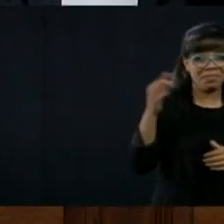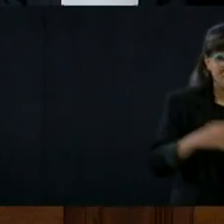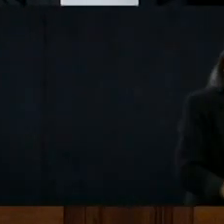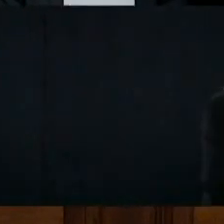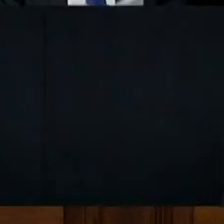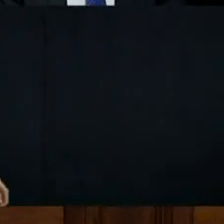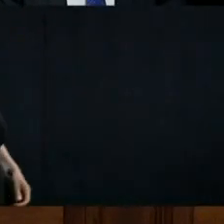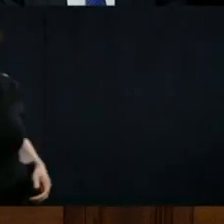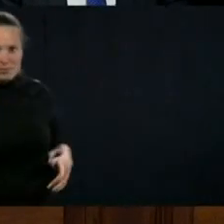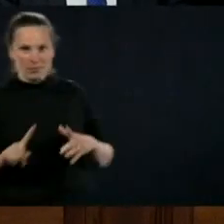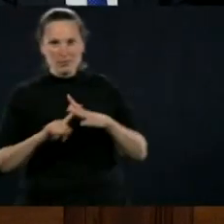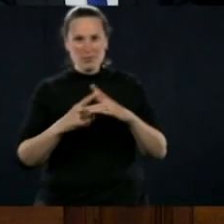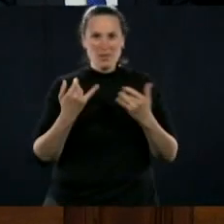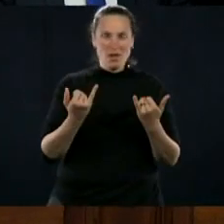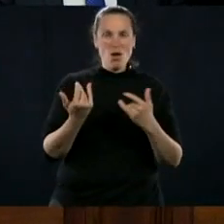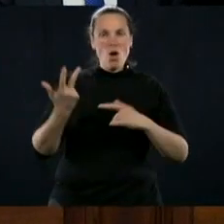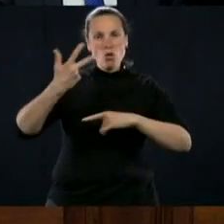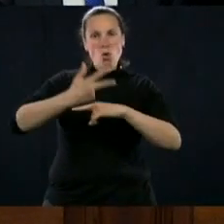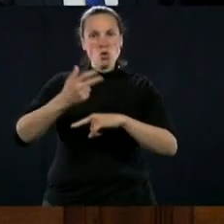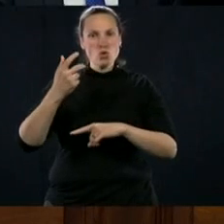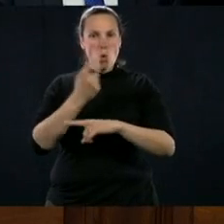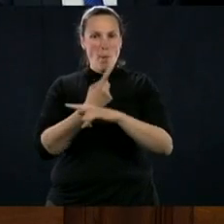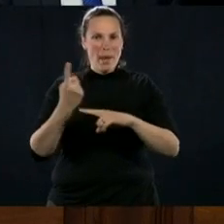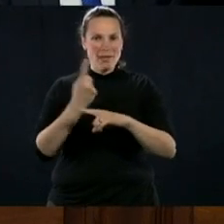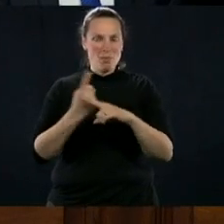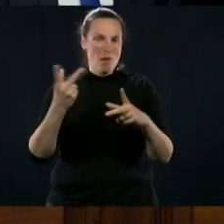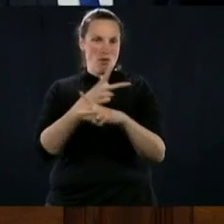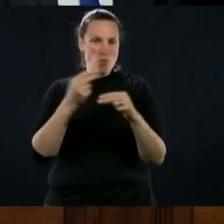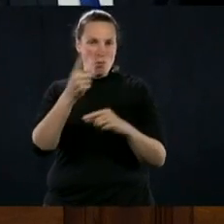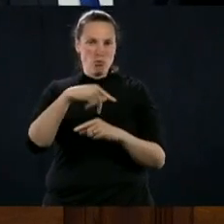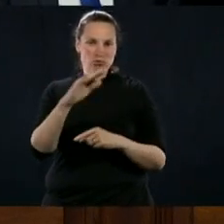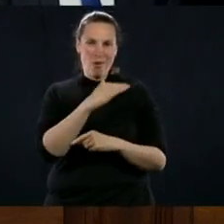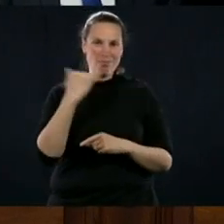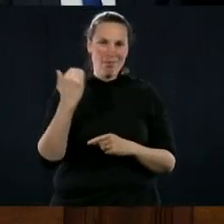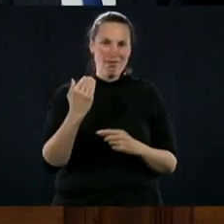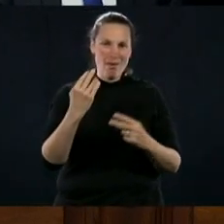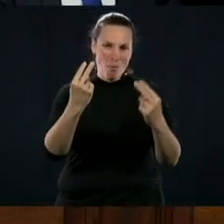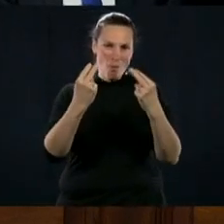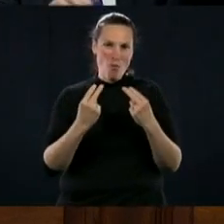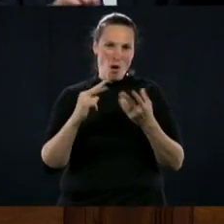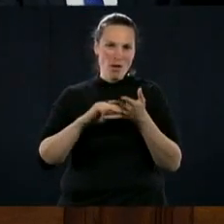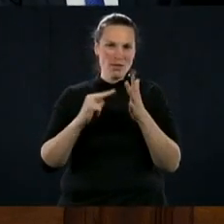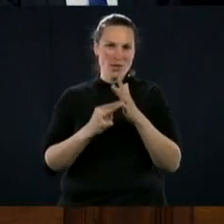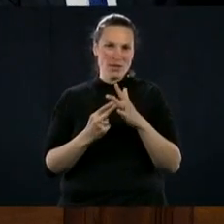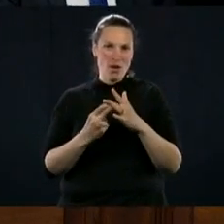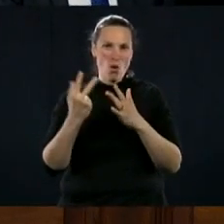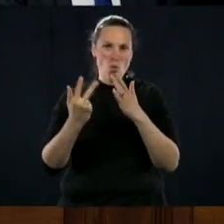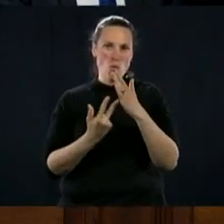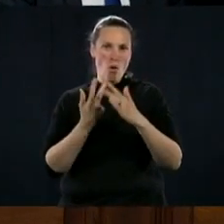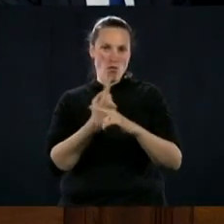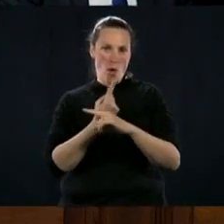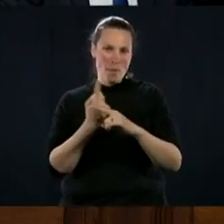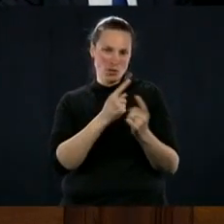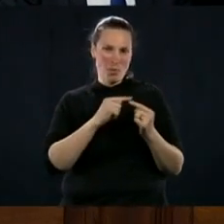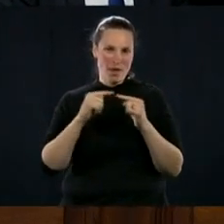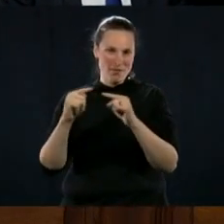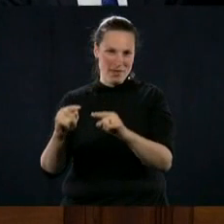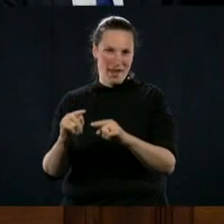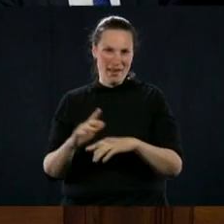day. No, it will be 3 days per week now. All right, so see you Monday. Yeah, I don't want people to get tired of seeing us.